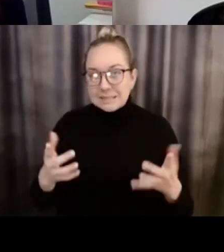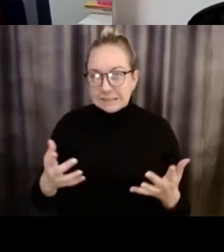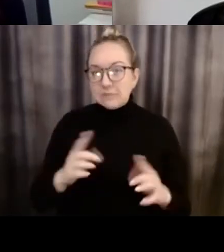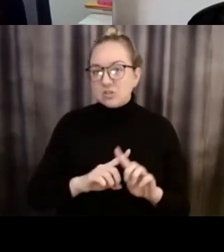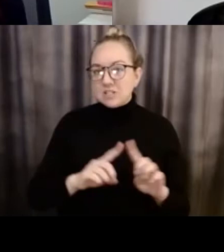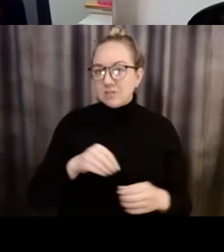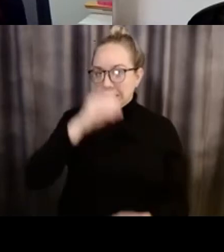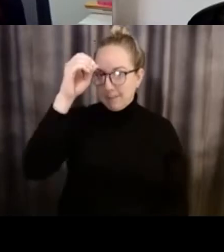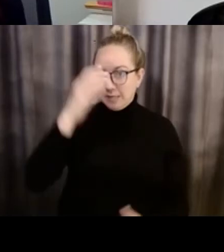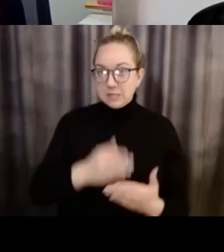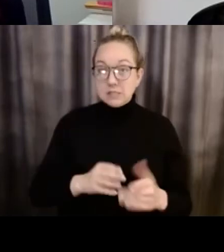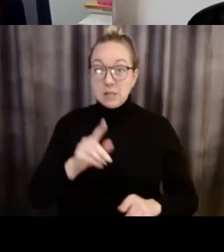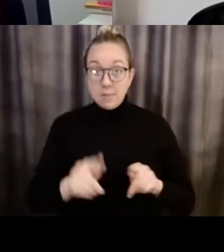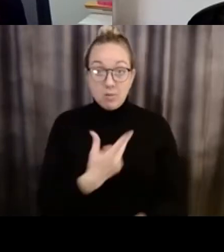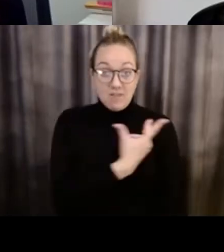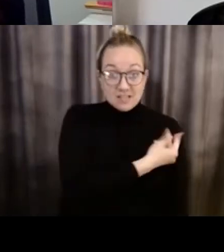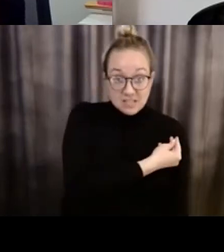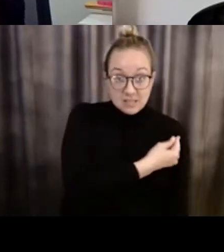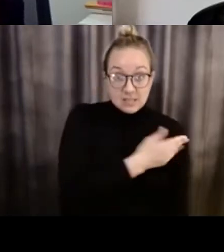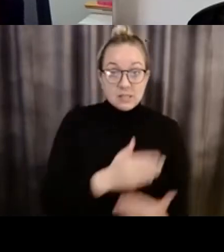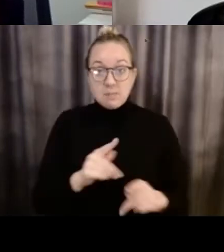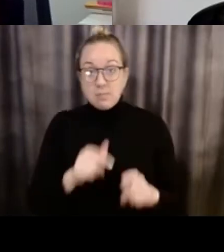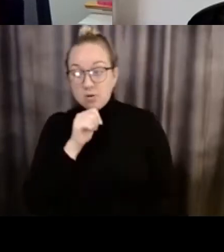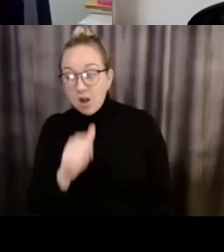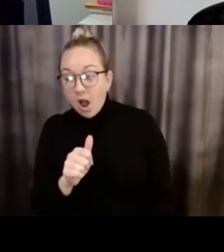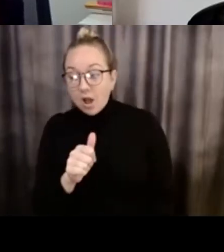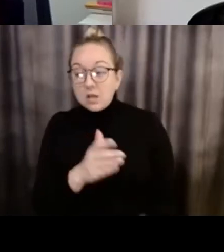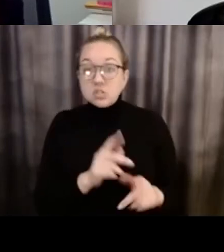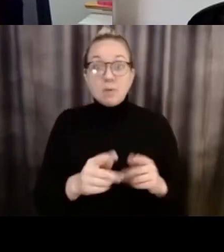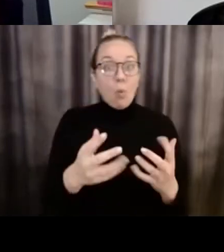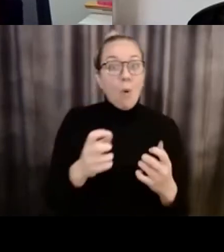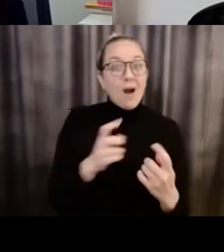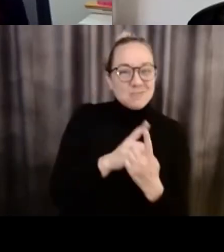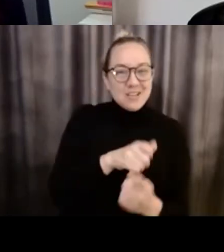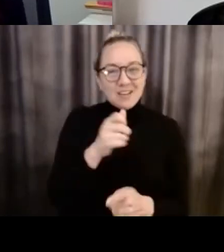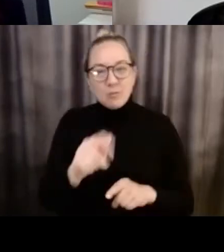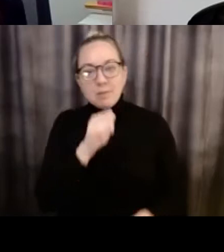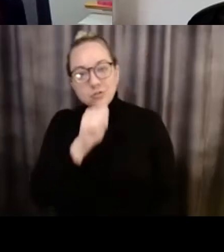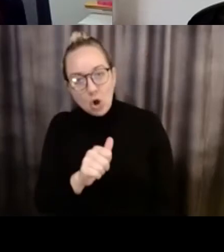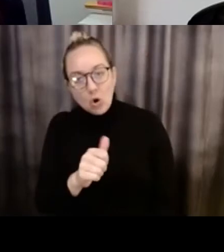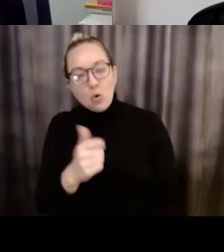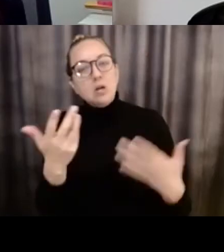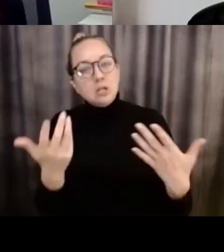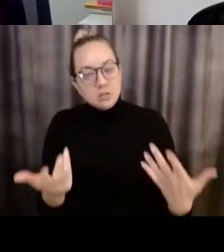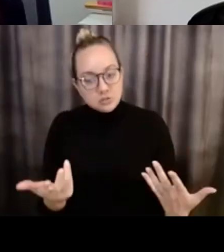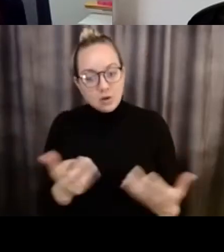not be vaccinated. Some people may be eager to meet. Some people may not, right? So in this case, it's just a social. And what I'm going to do is I'm